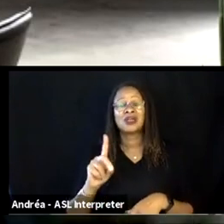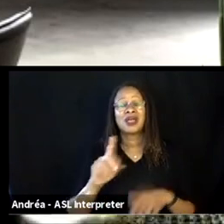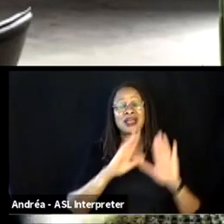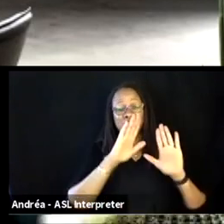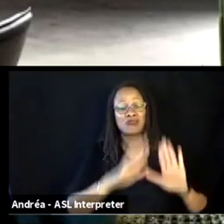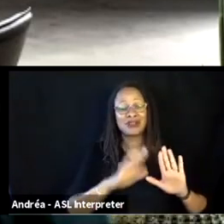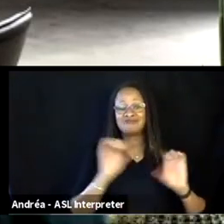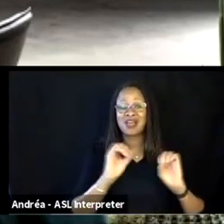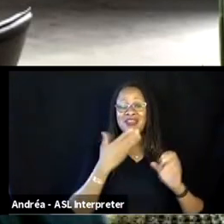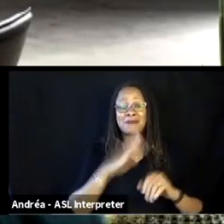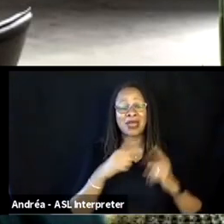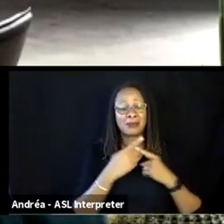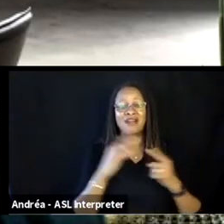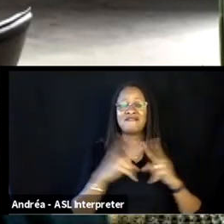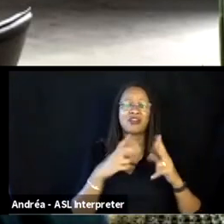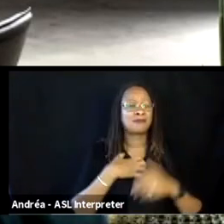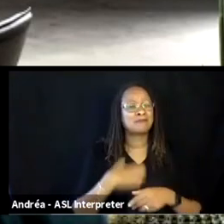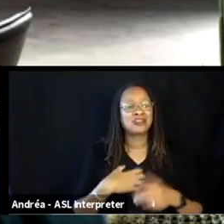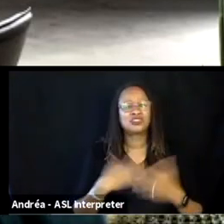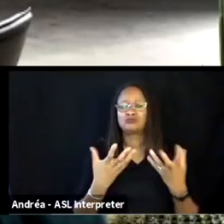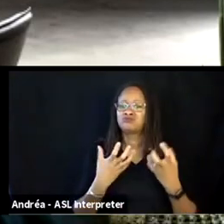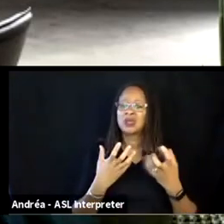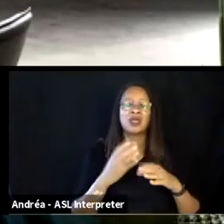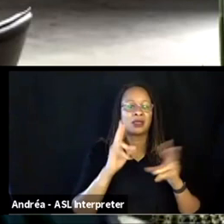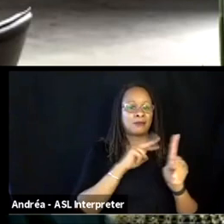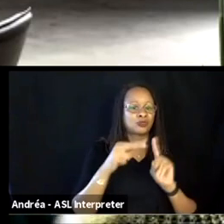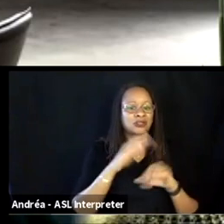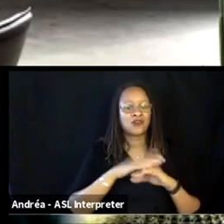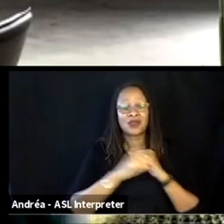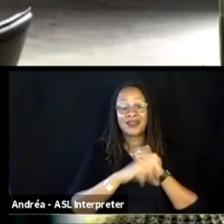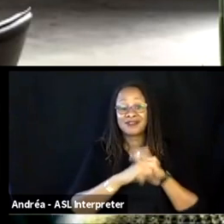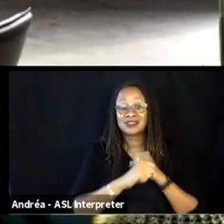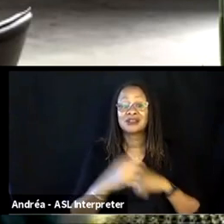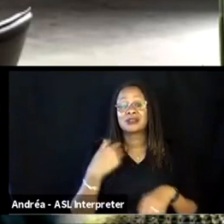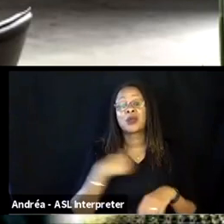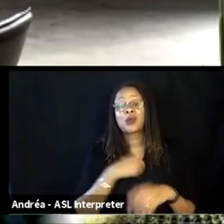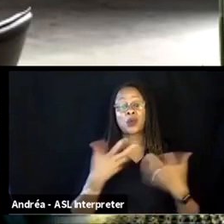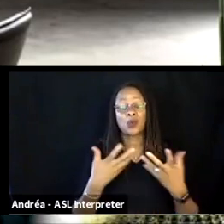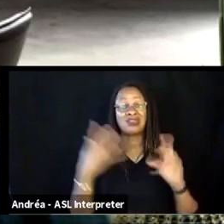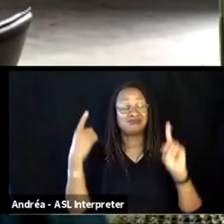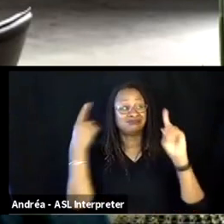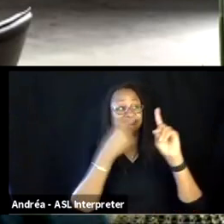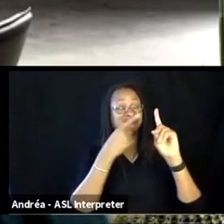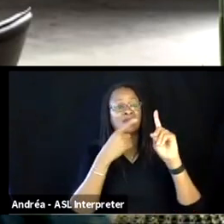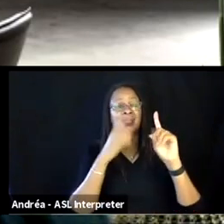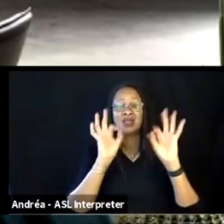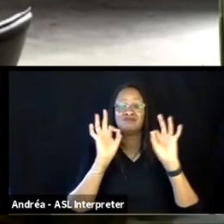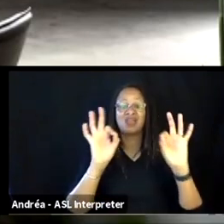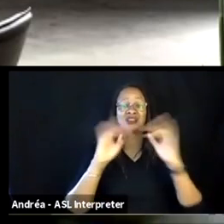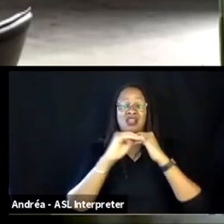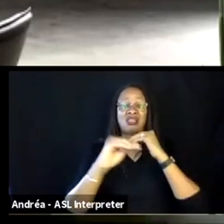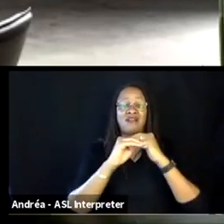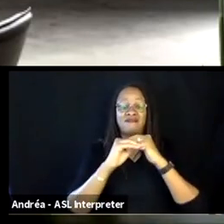very passionate view of advertising. And we espouse an excellence level that